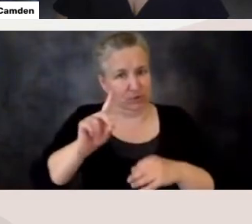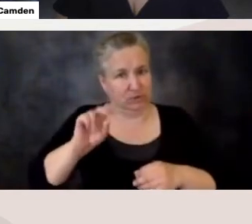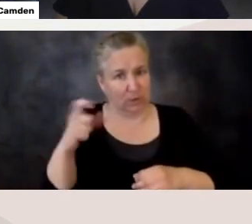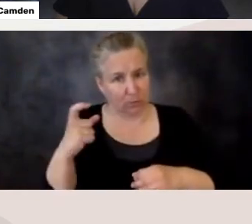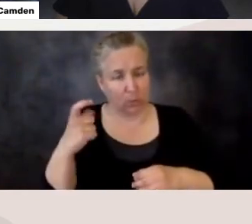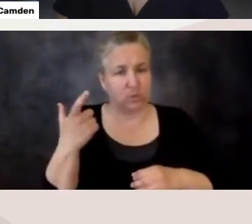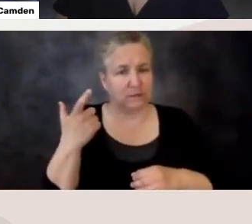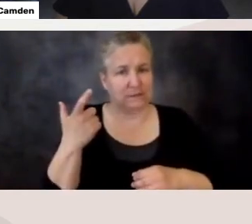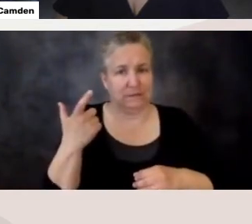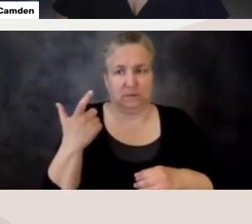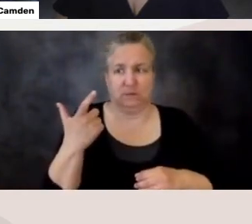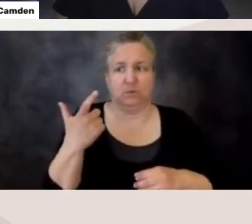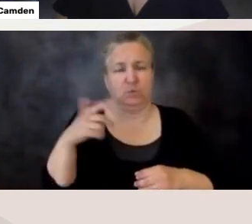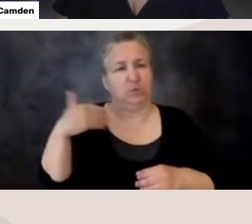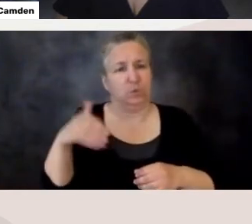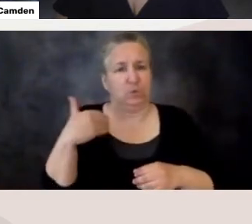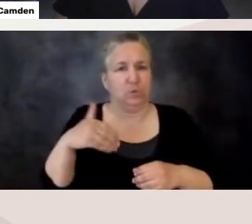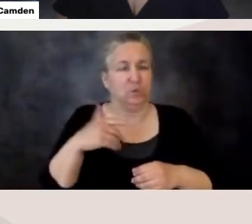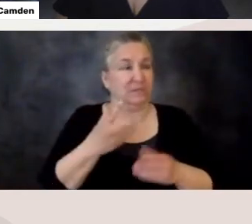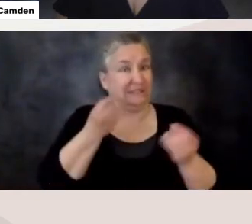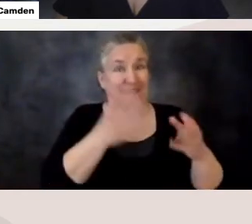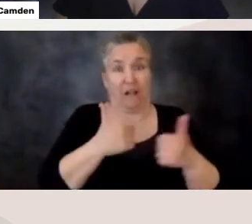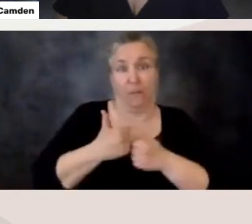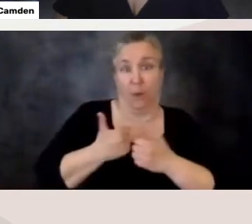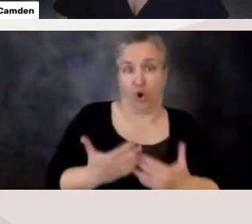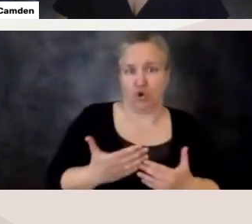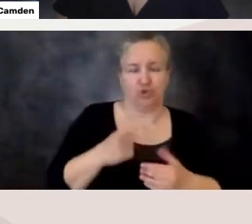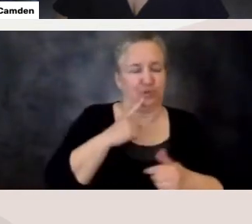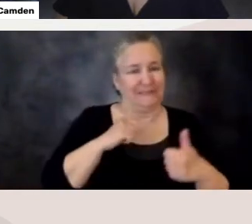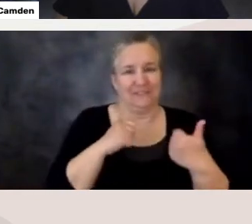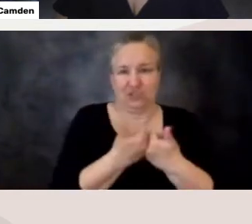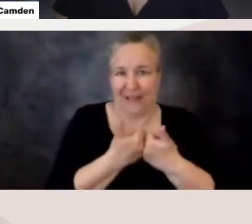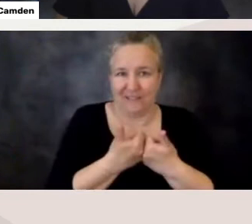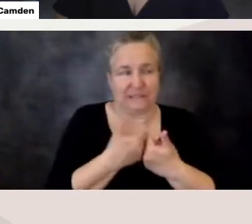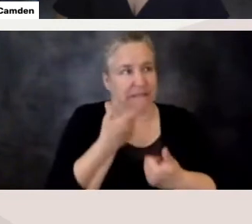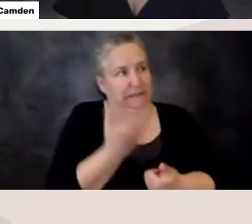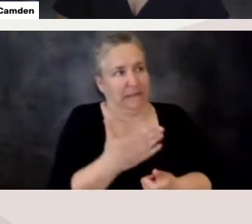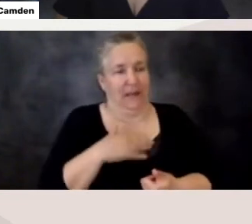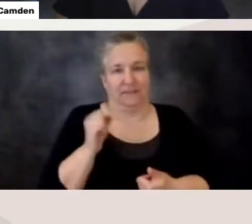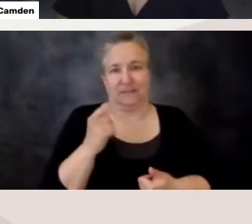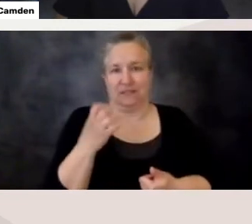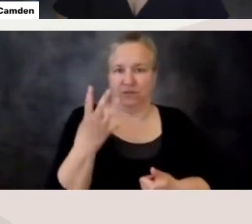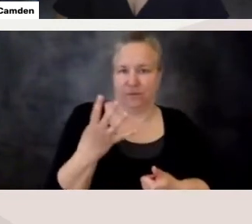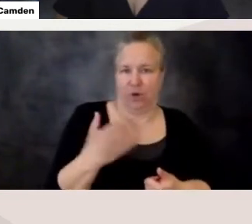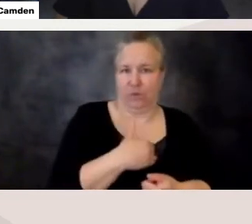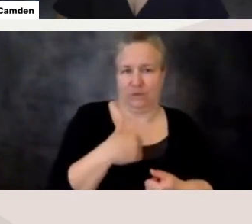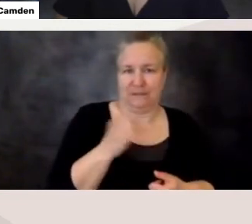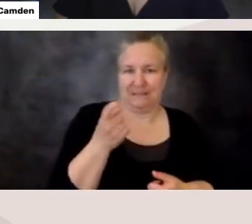Is really challenging to have to tell a partner that you have stage 4 breast cancer.